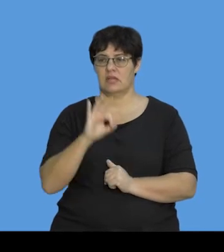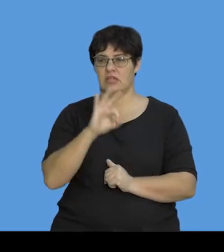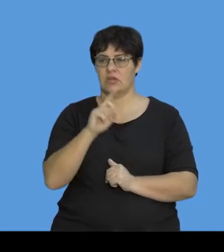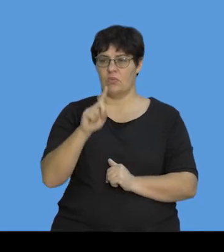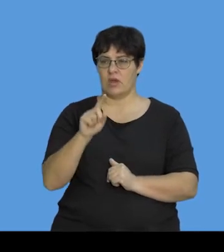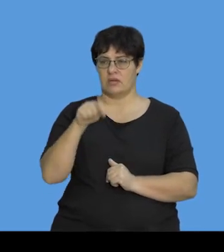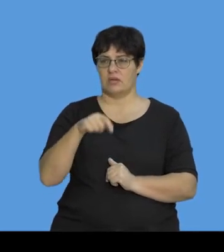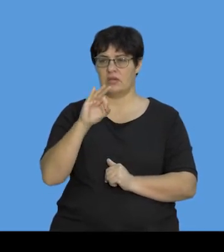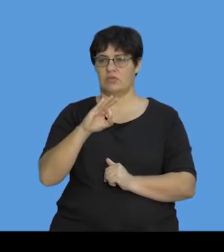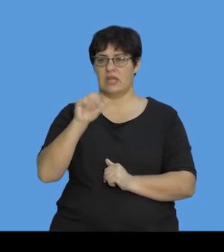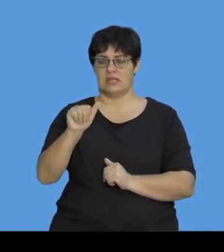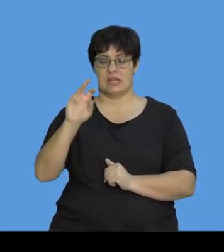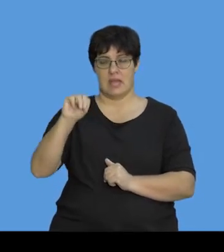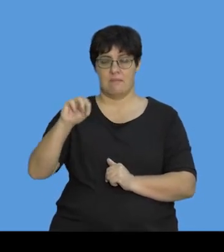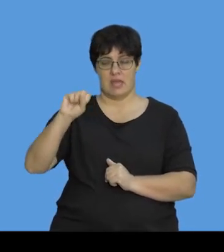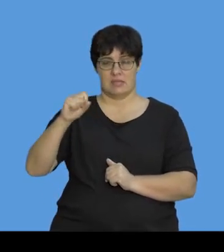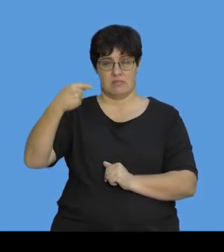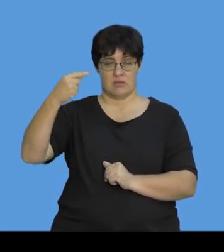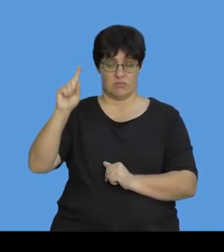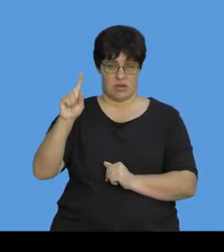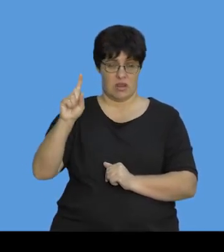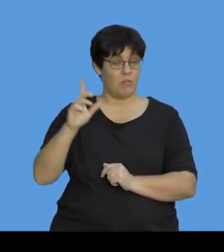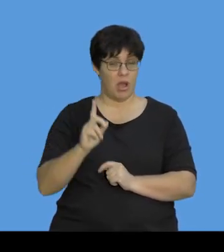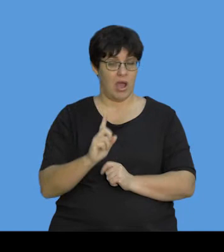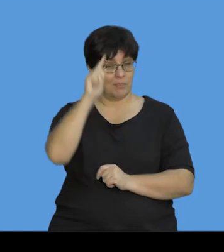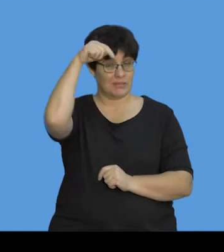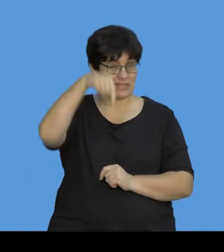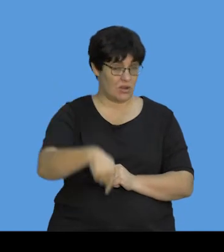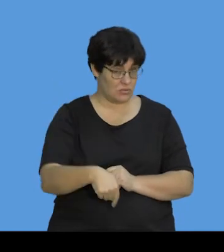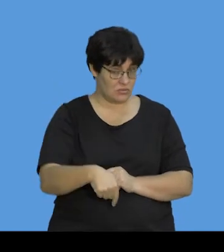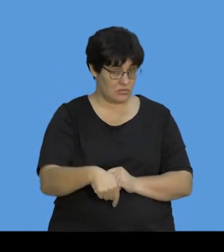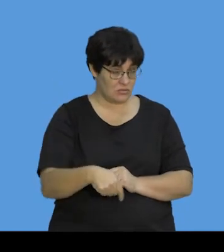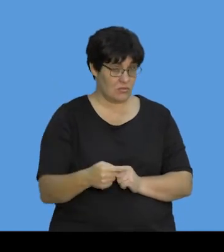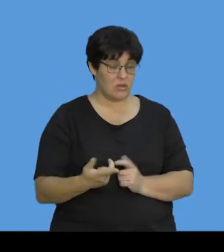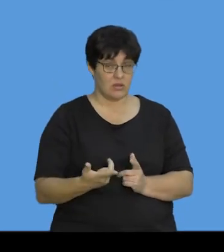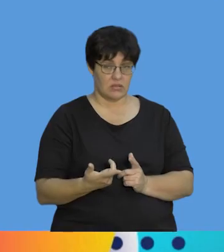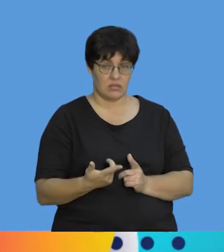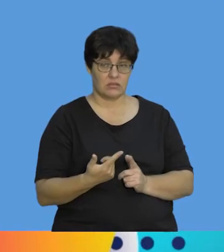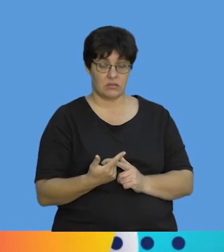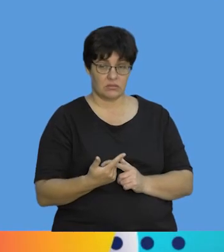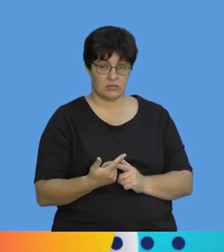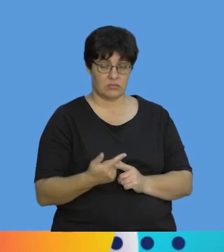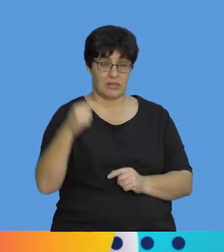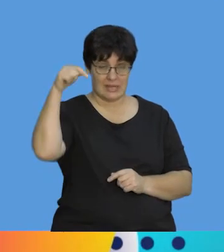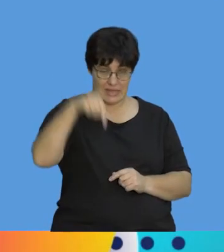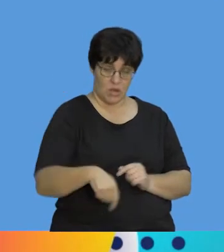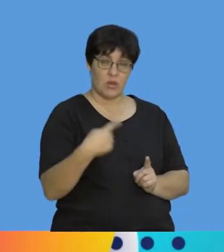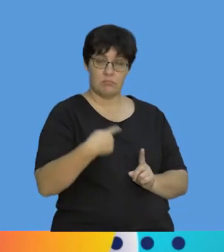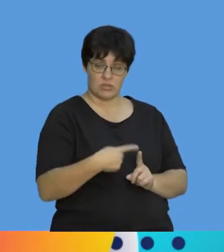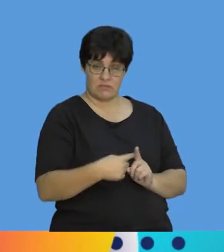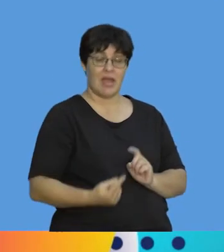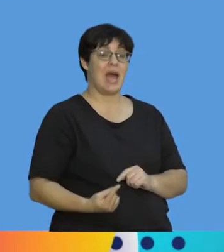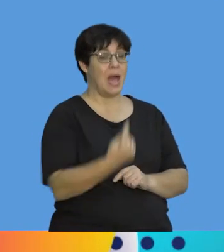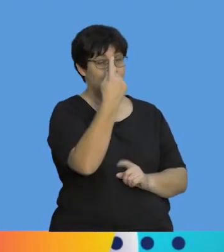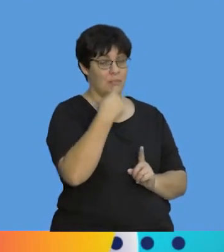but it's a vector. We got a positive answer, which was expected because I took down as negative,